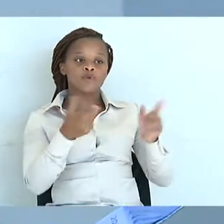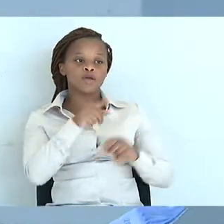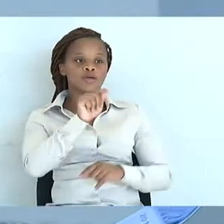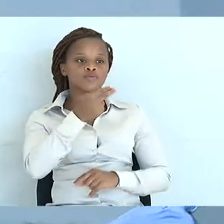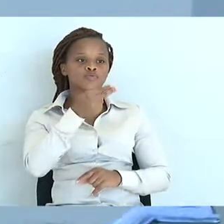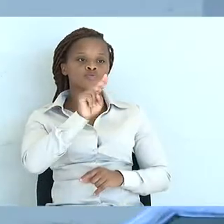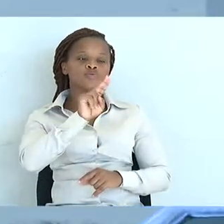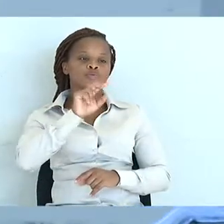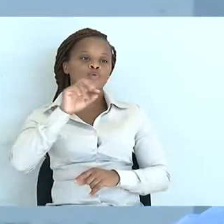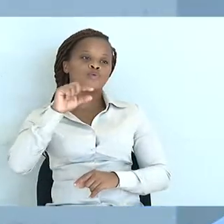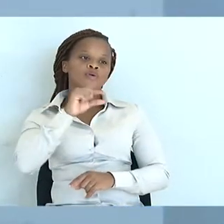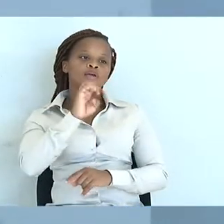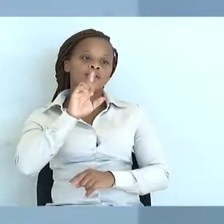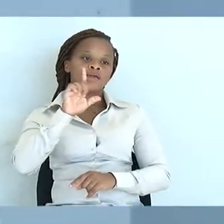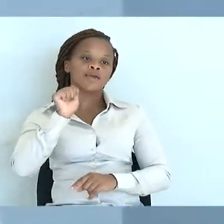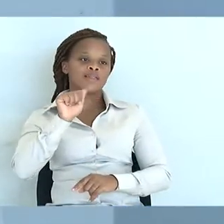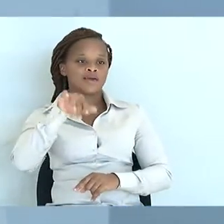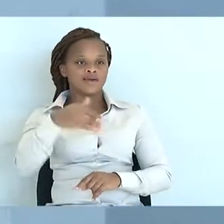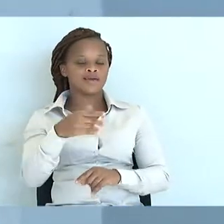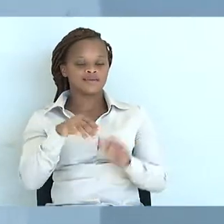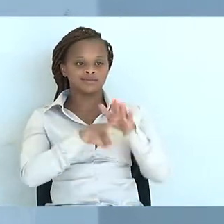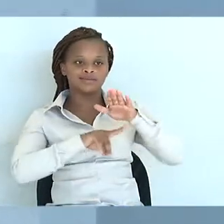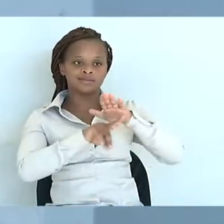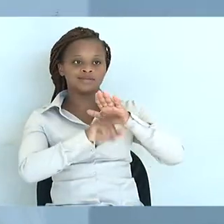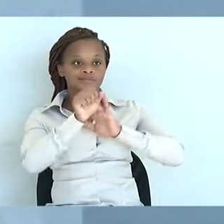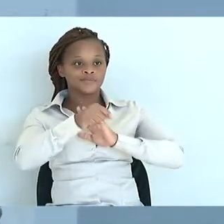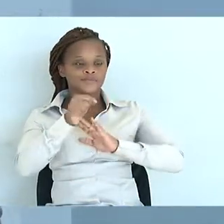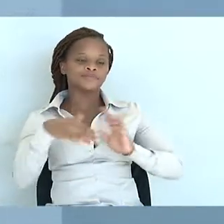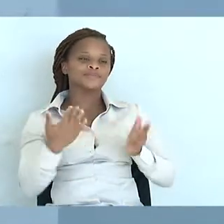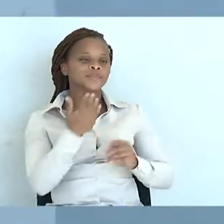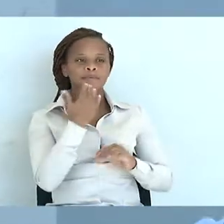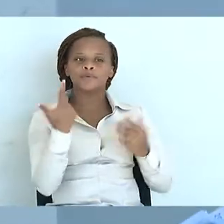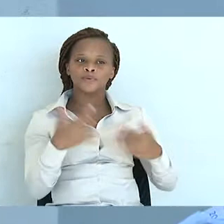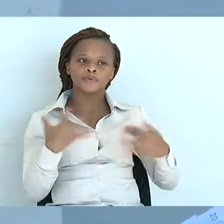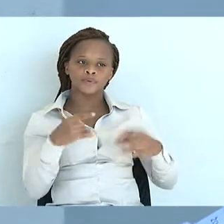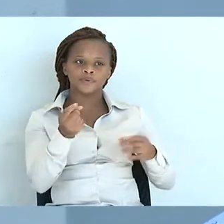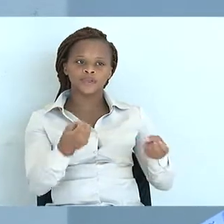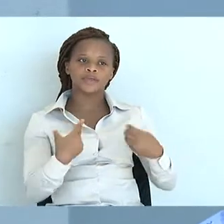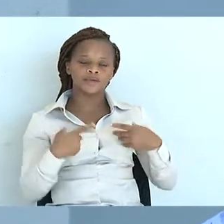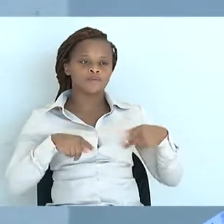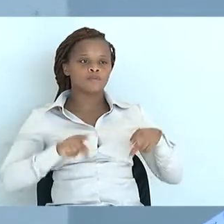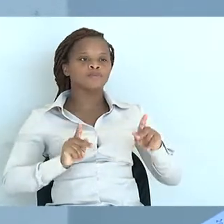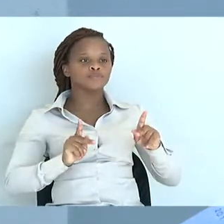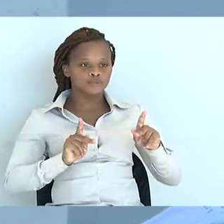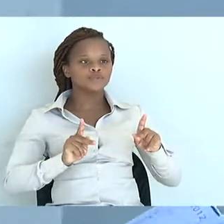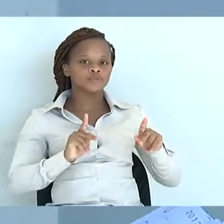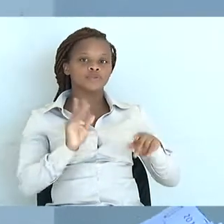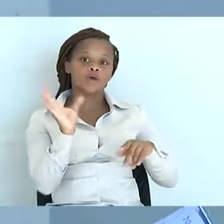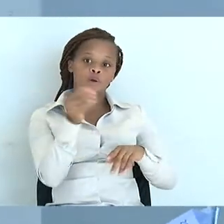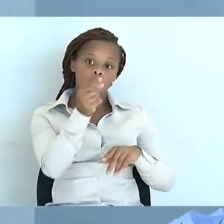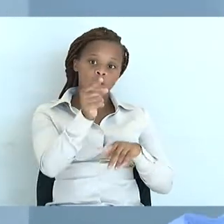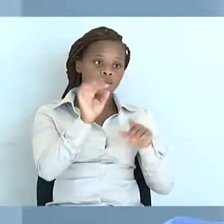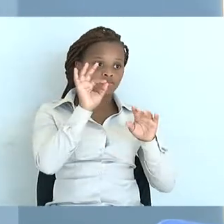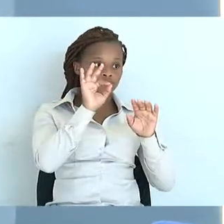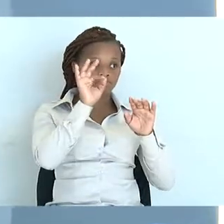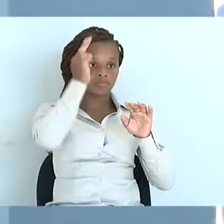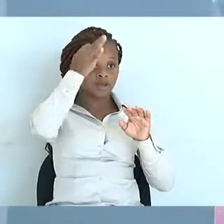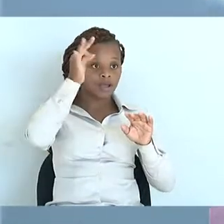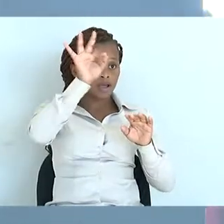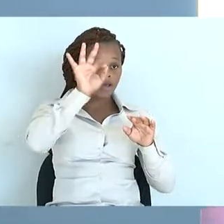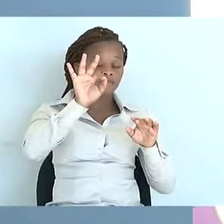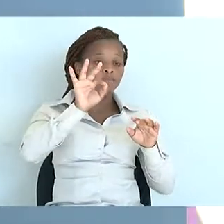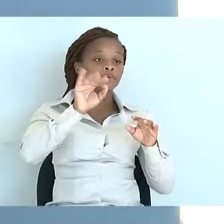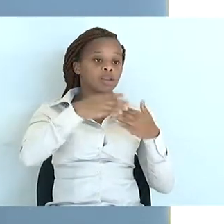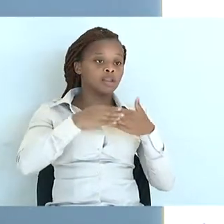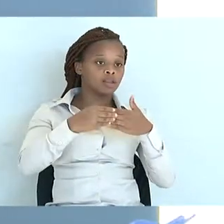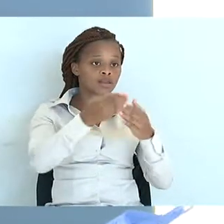Okay. Siyabonga ukuthola ithuba elifana naleli kubahlonishwa bethu bonke. Ngize ngiphinde ngibonge nakubaba